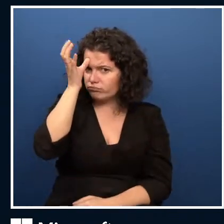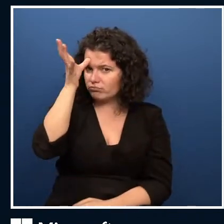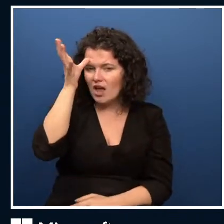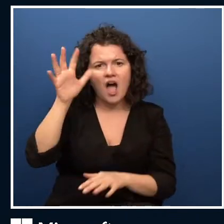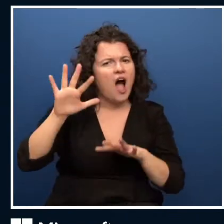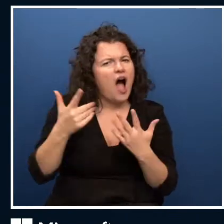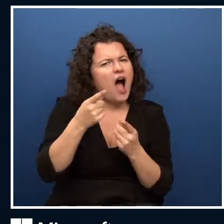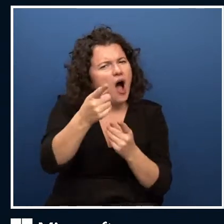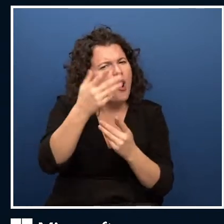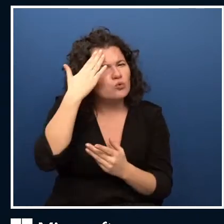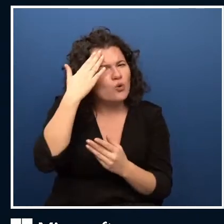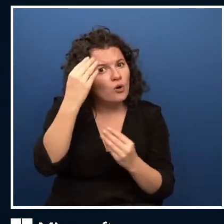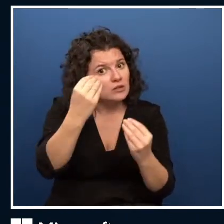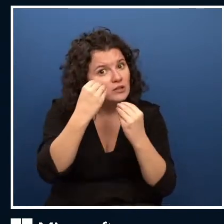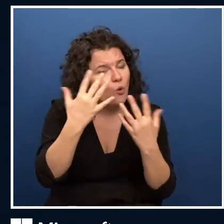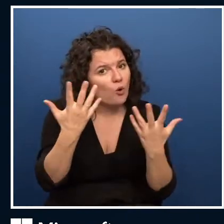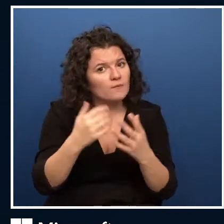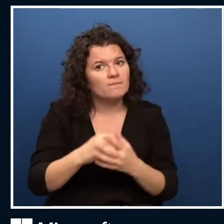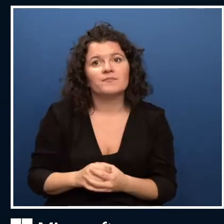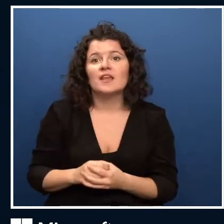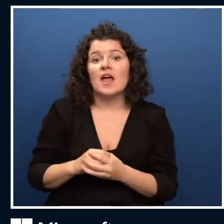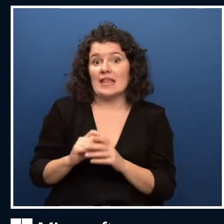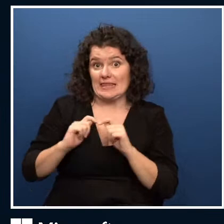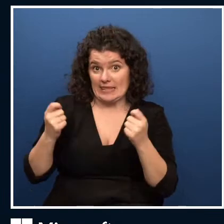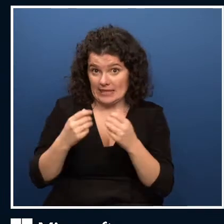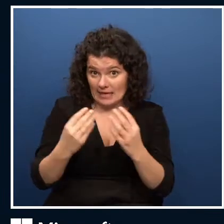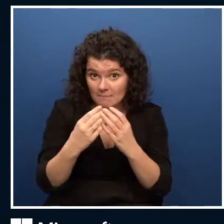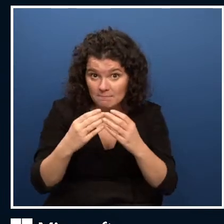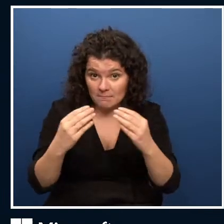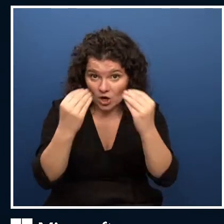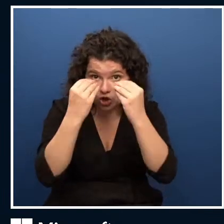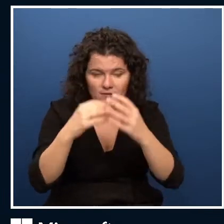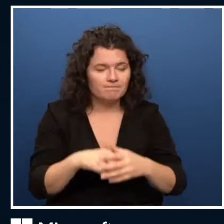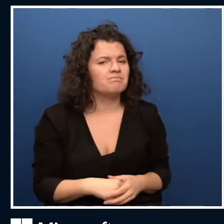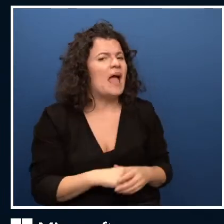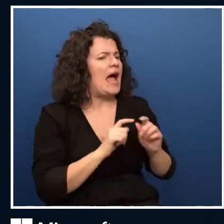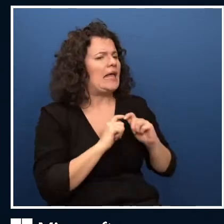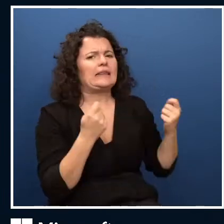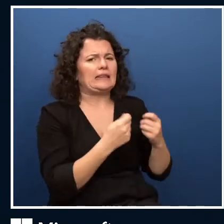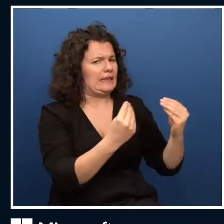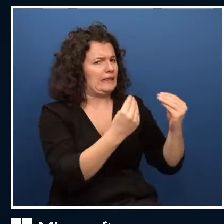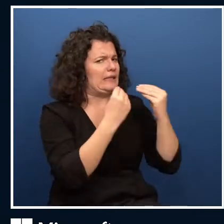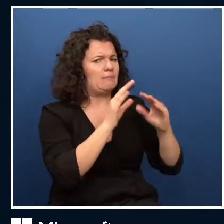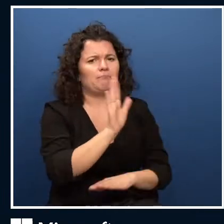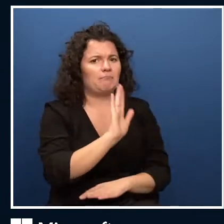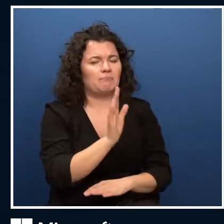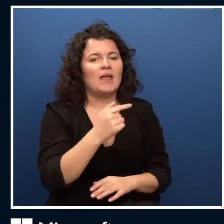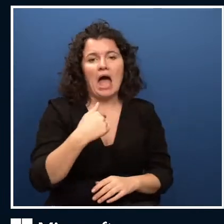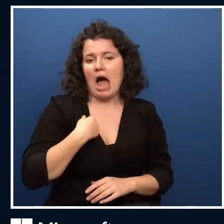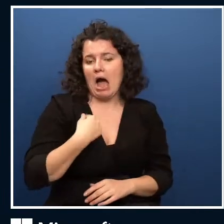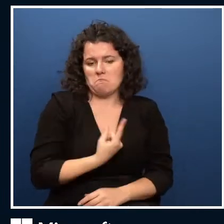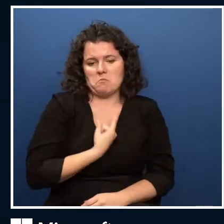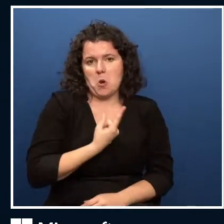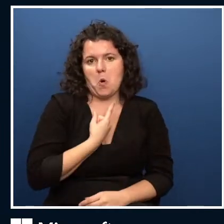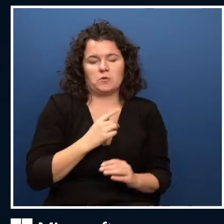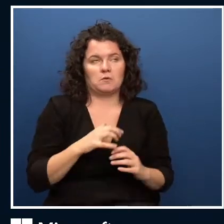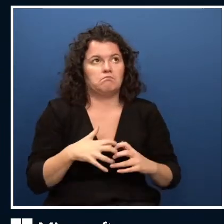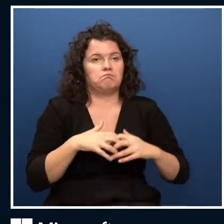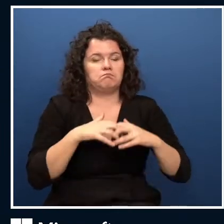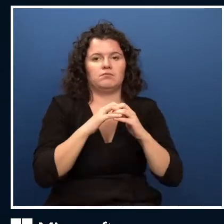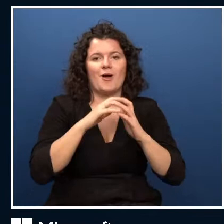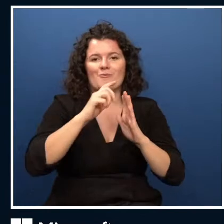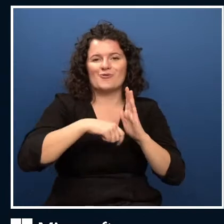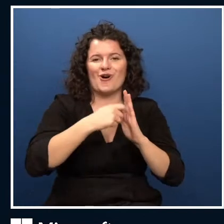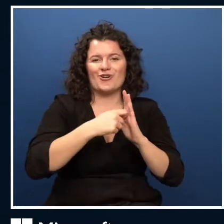No, I did not work with a team. This was just my project that I started like 2 months ago. It was just for me